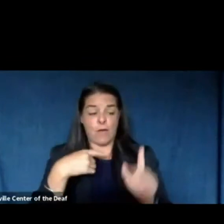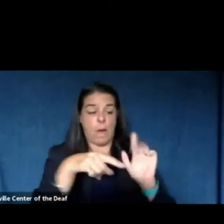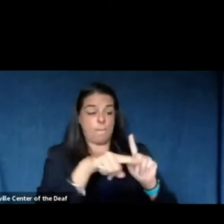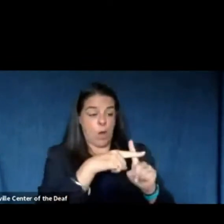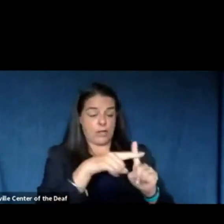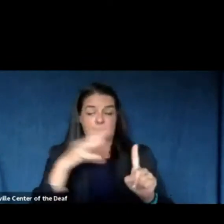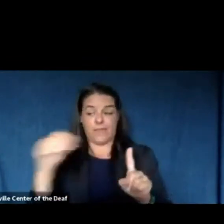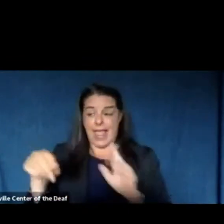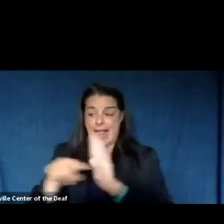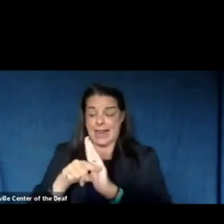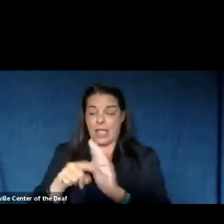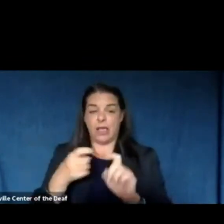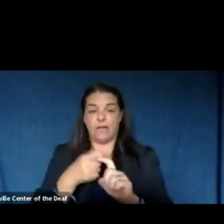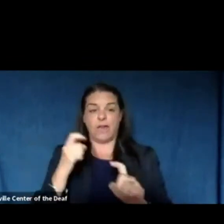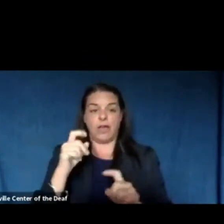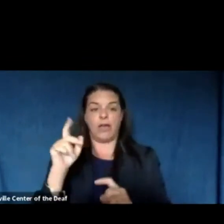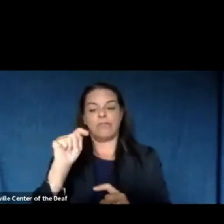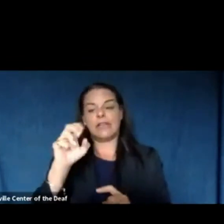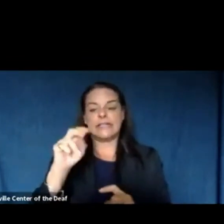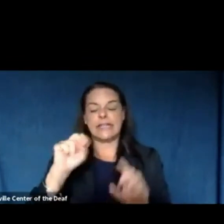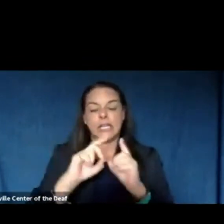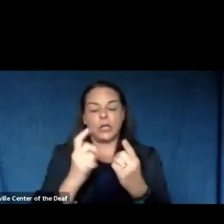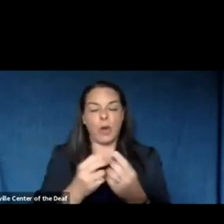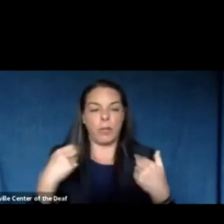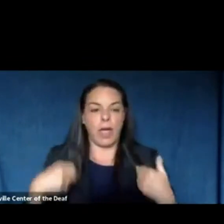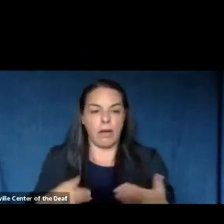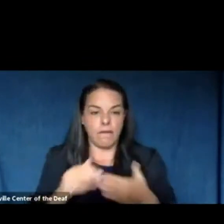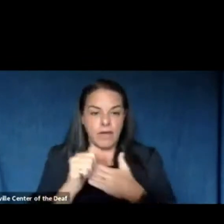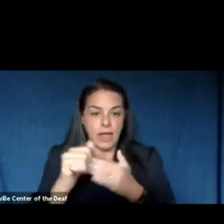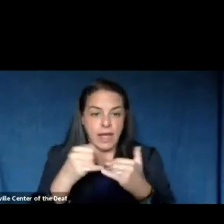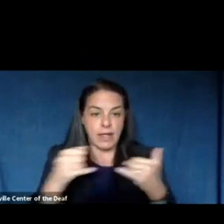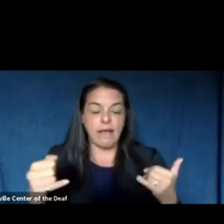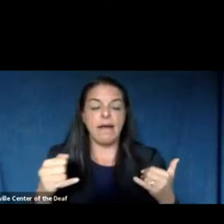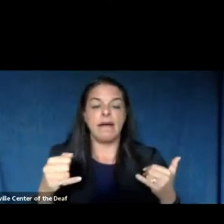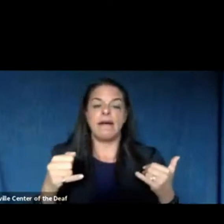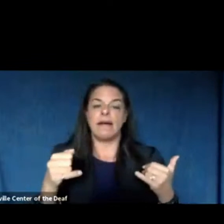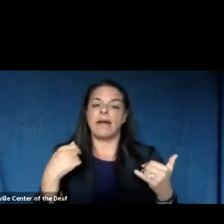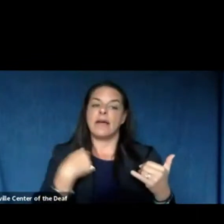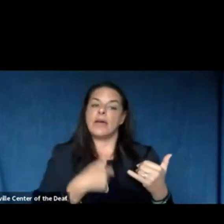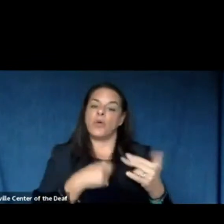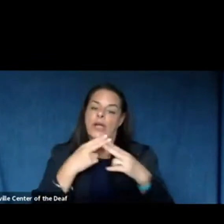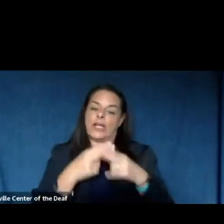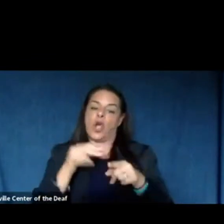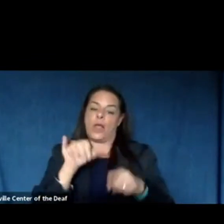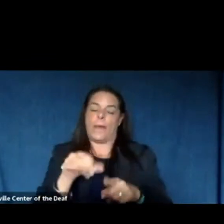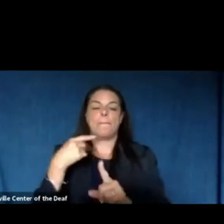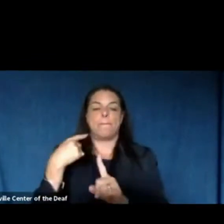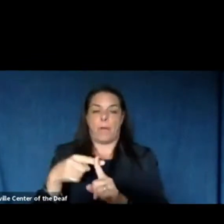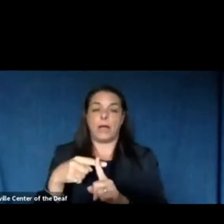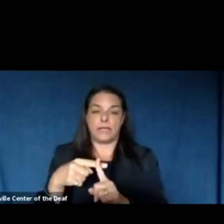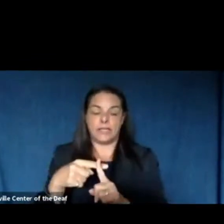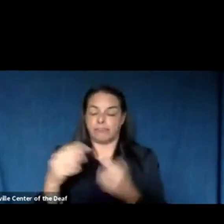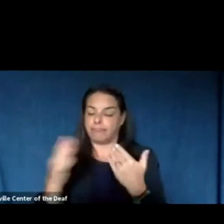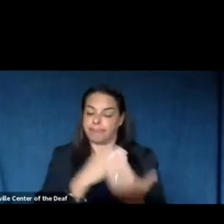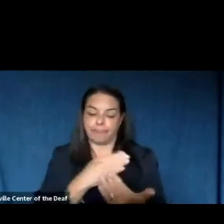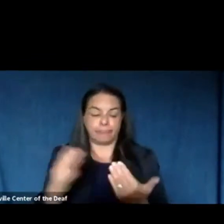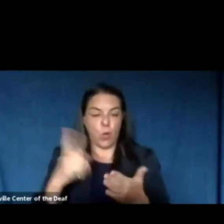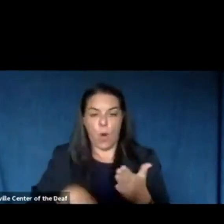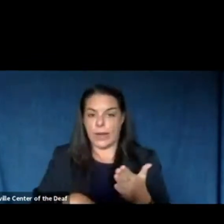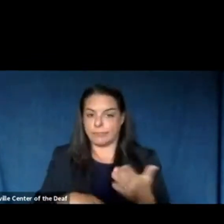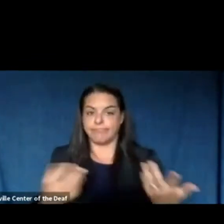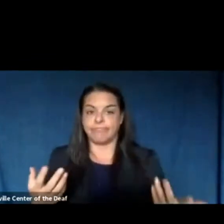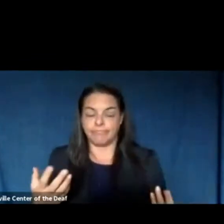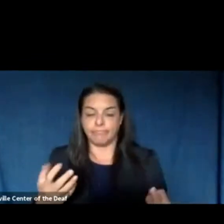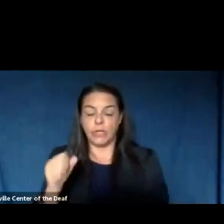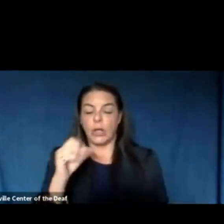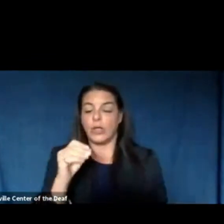by Department of Health guidelines from Tennessee Department of Health, we treat that as a positive no matter what. So we